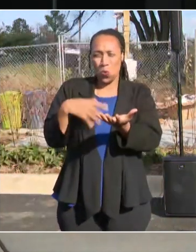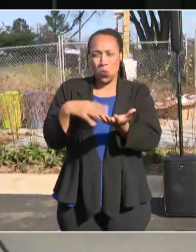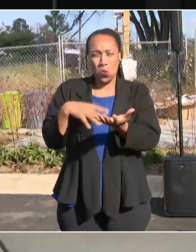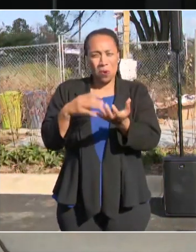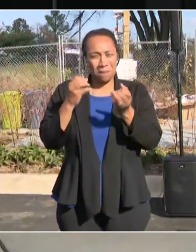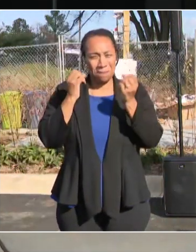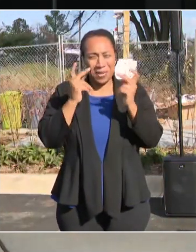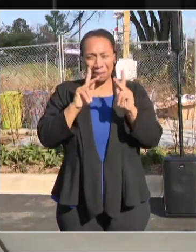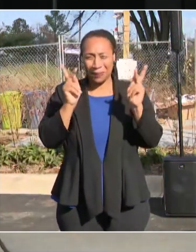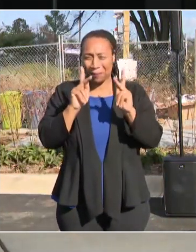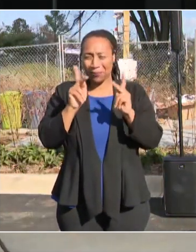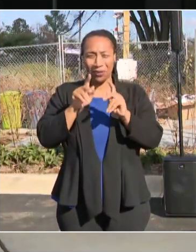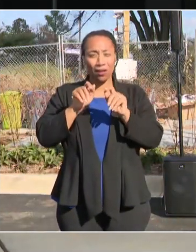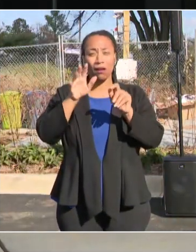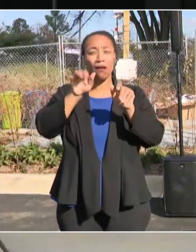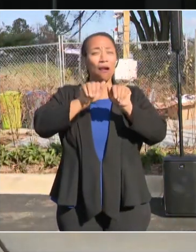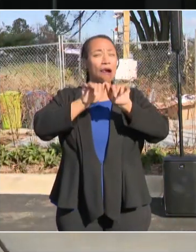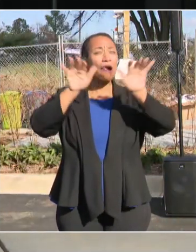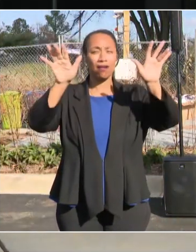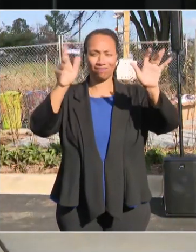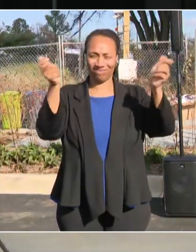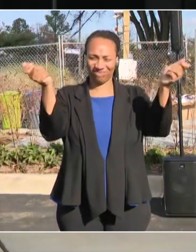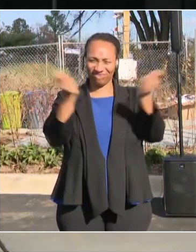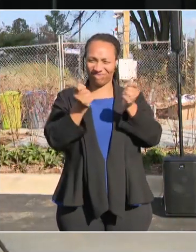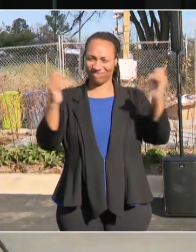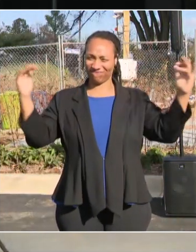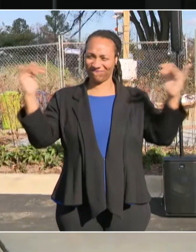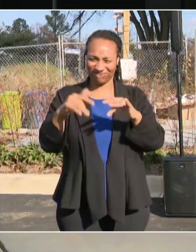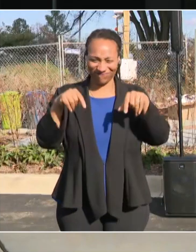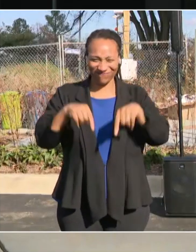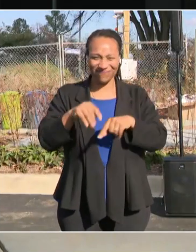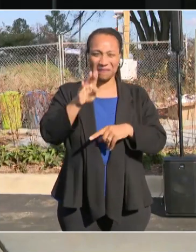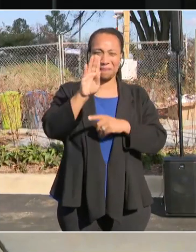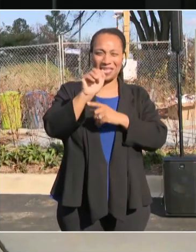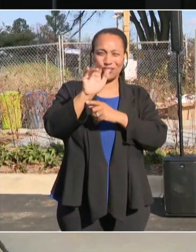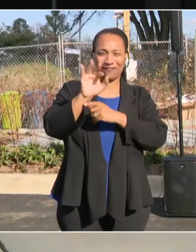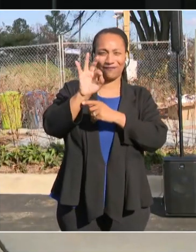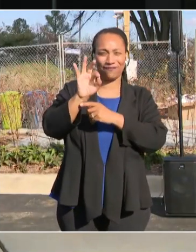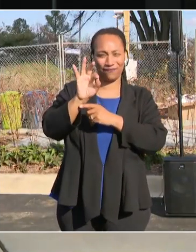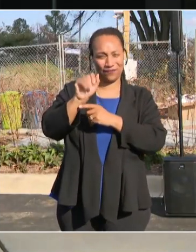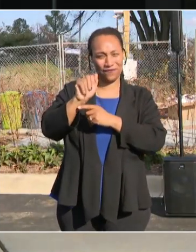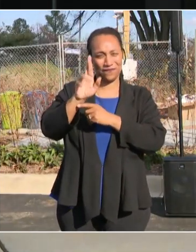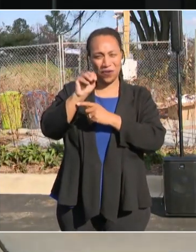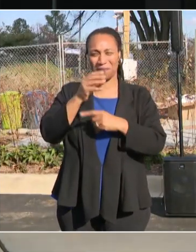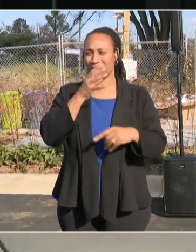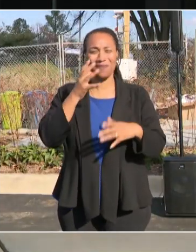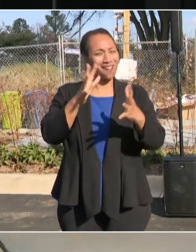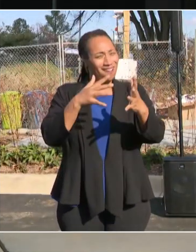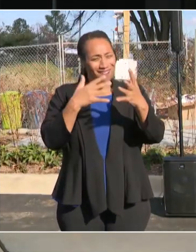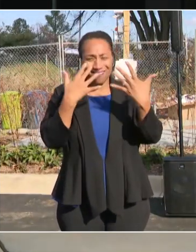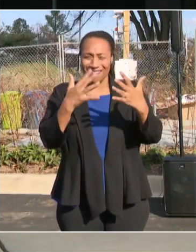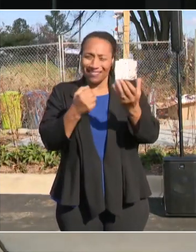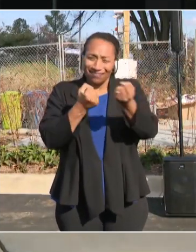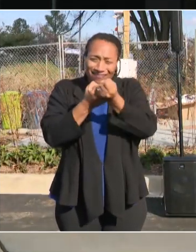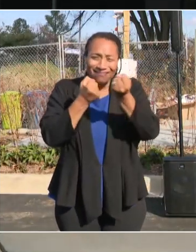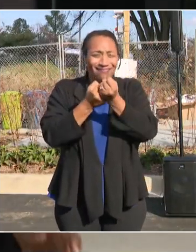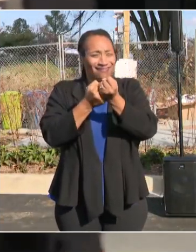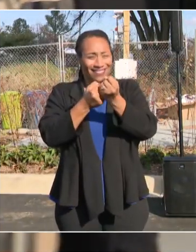you guys for your commitment and dedication to a phase of bringing equity and inclusion back to the great Ward 8. Thank you. God